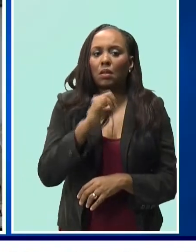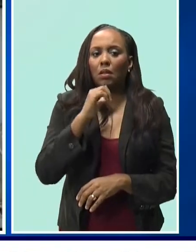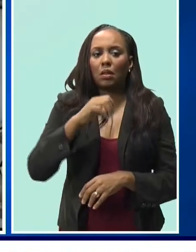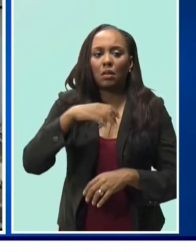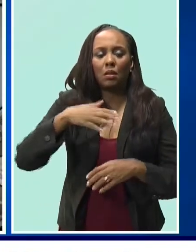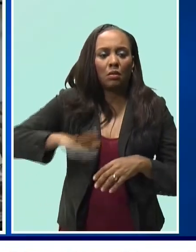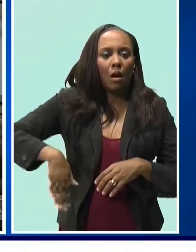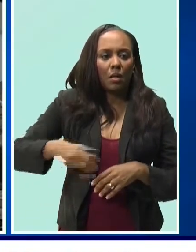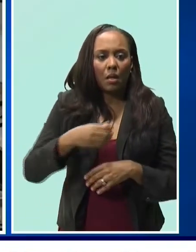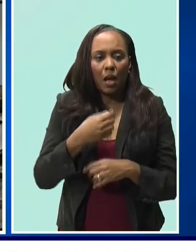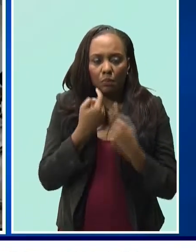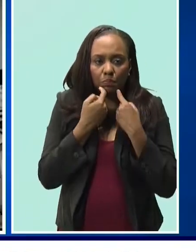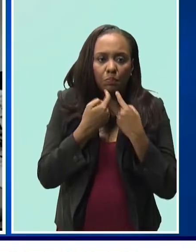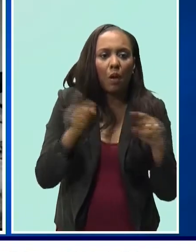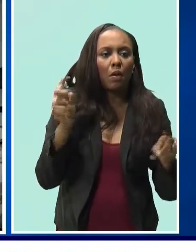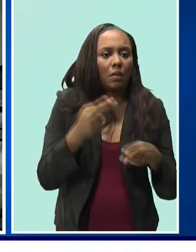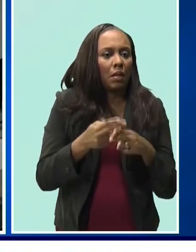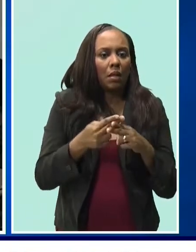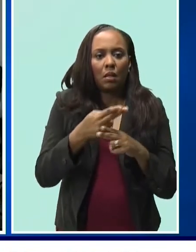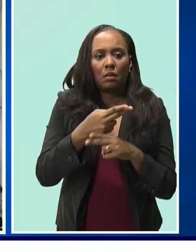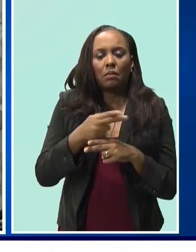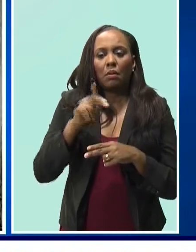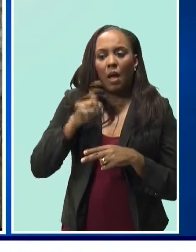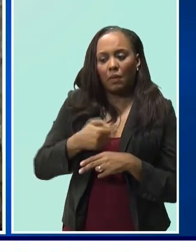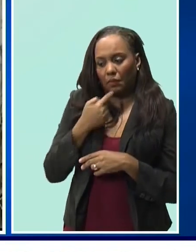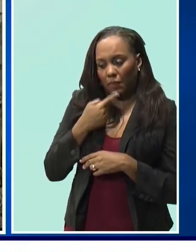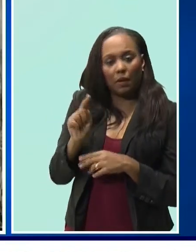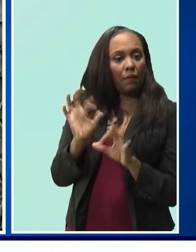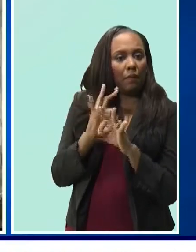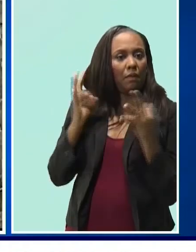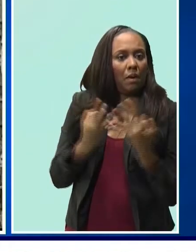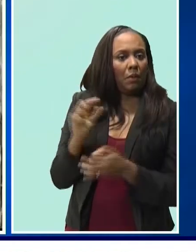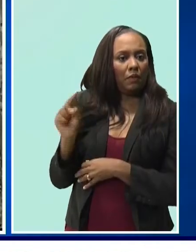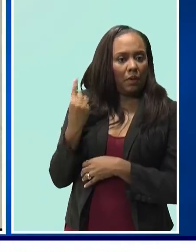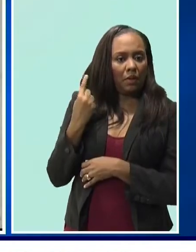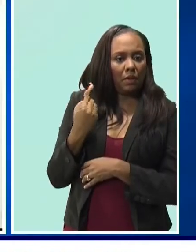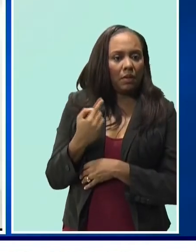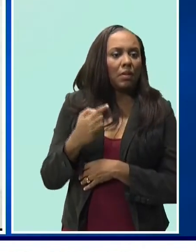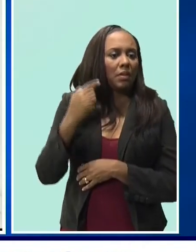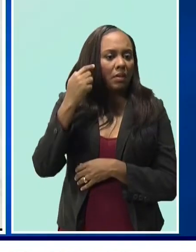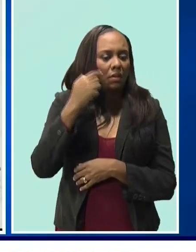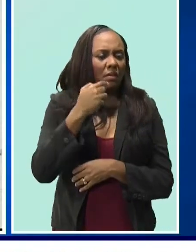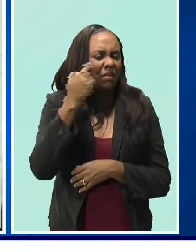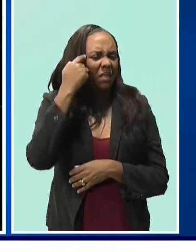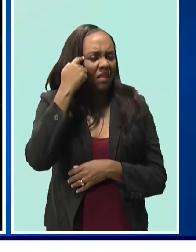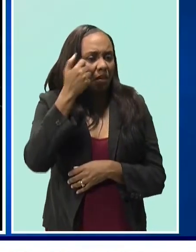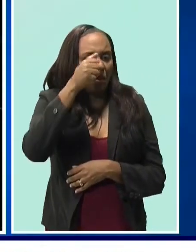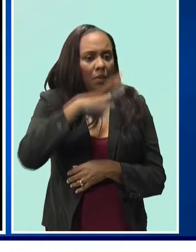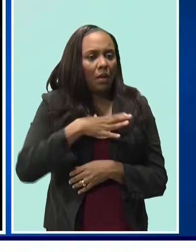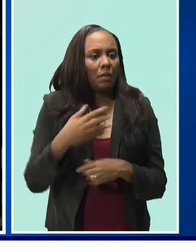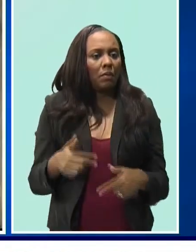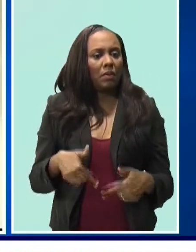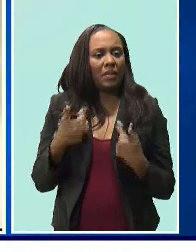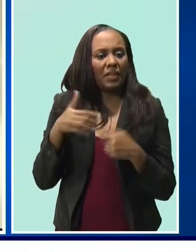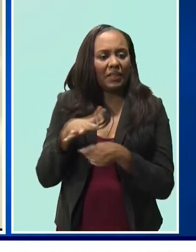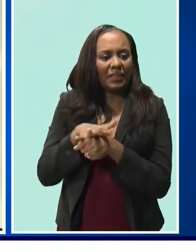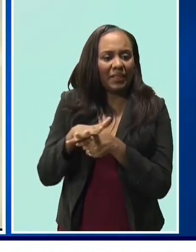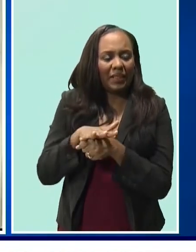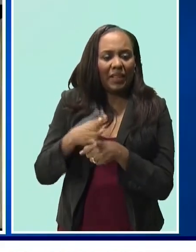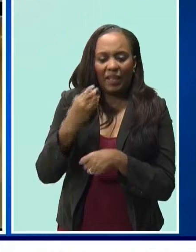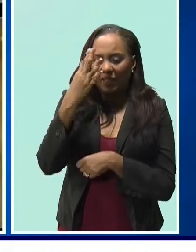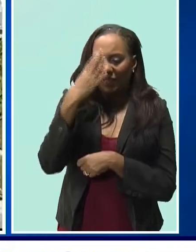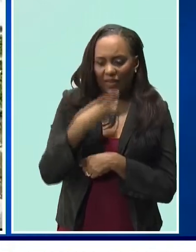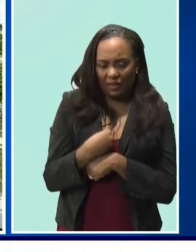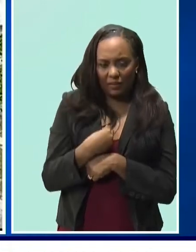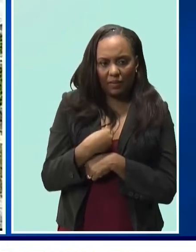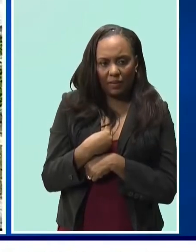all family members have not been informed. Residents tell CBC News they suspect it to be that of a man who lives in the general area and sleeps